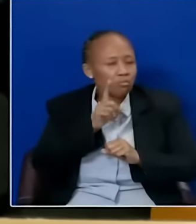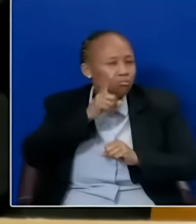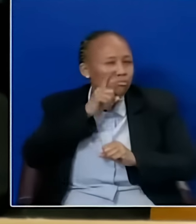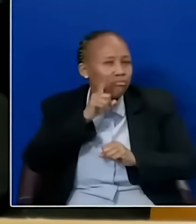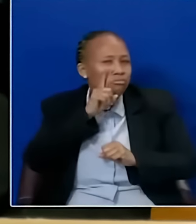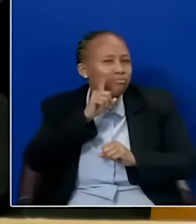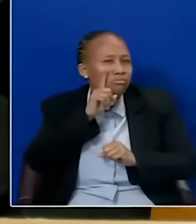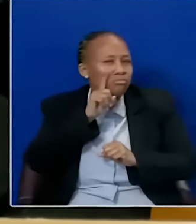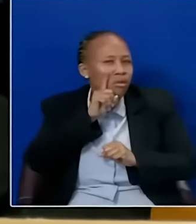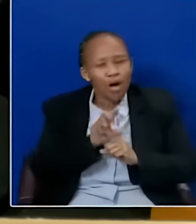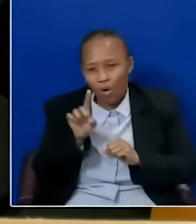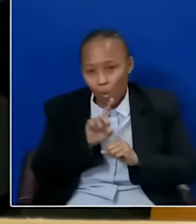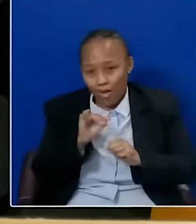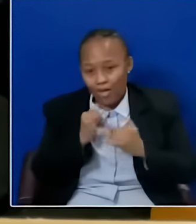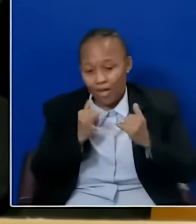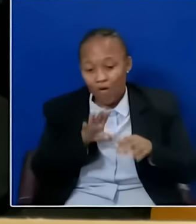is 15